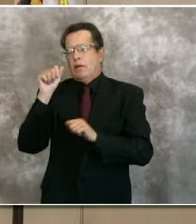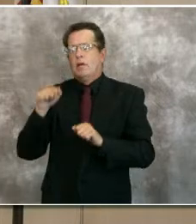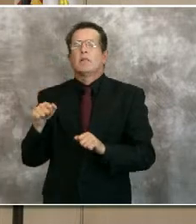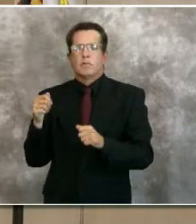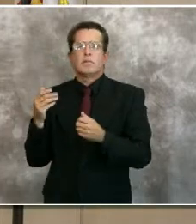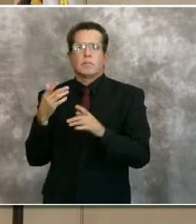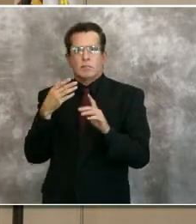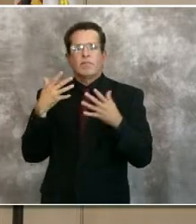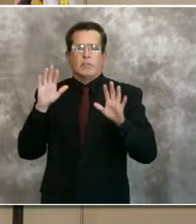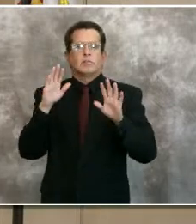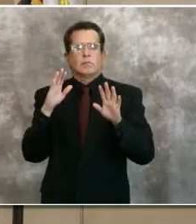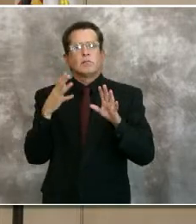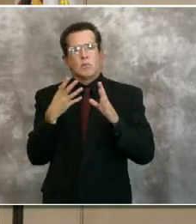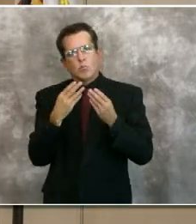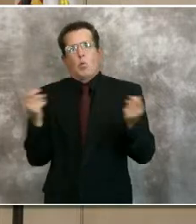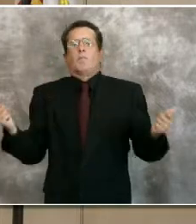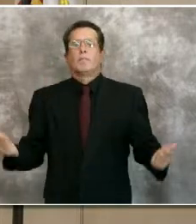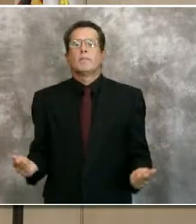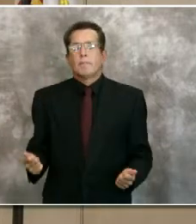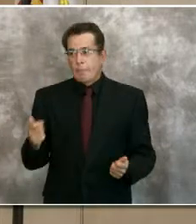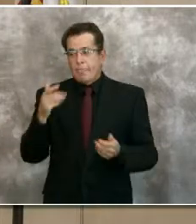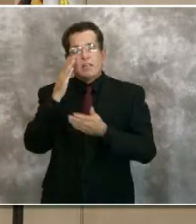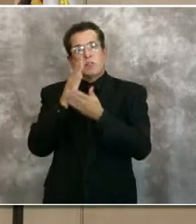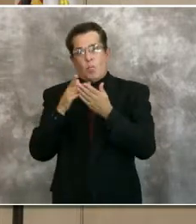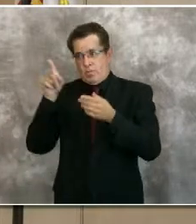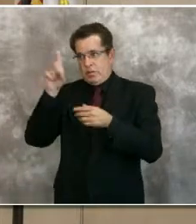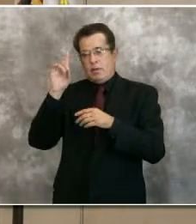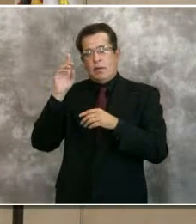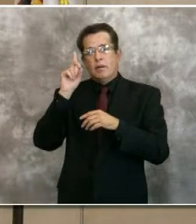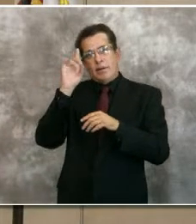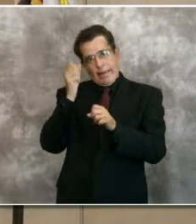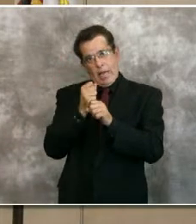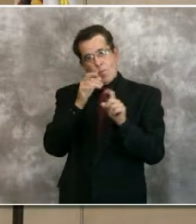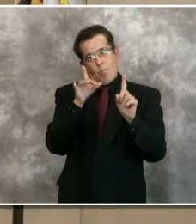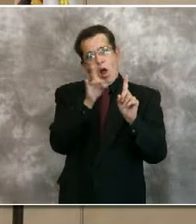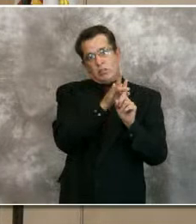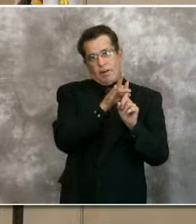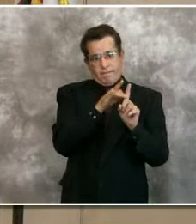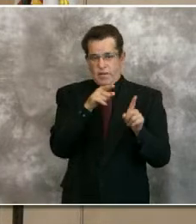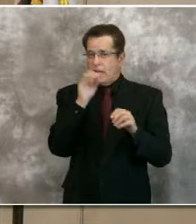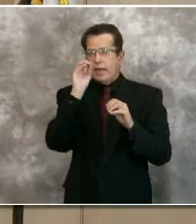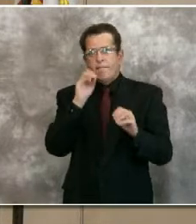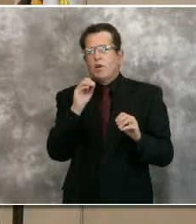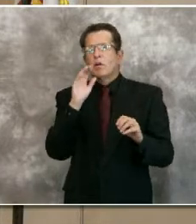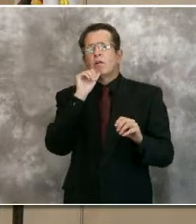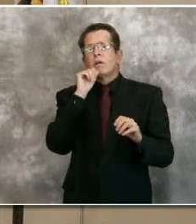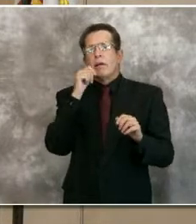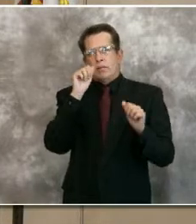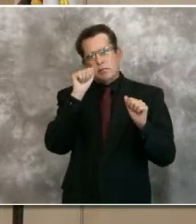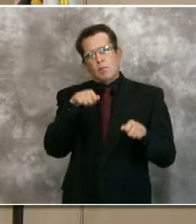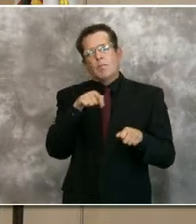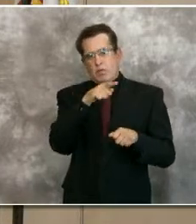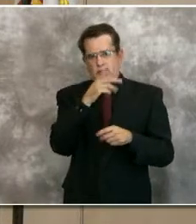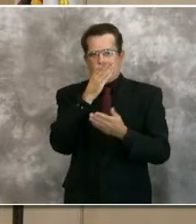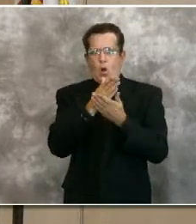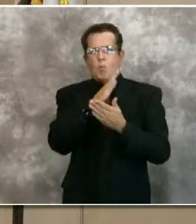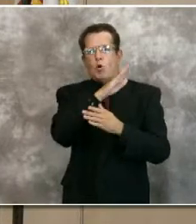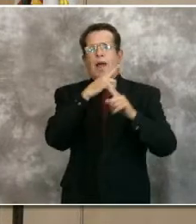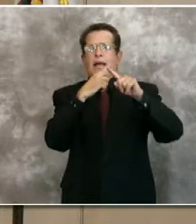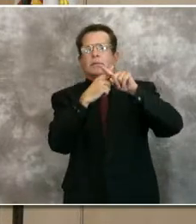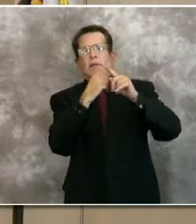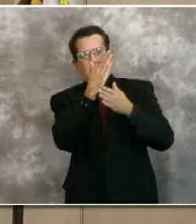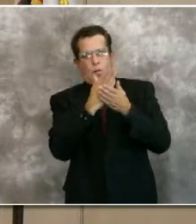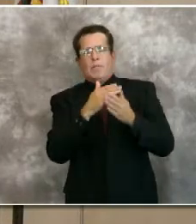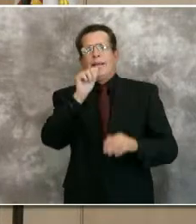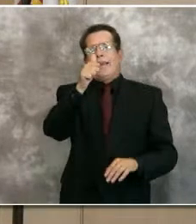with the virus who never developed symptoms and tested positive can stop isolation and other precautions 10